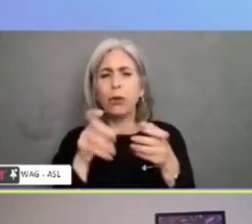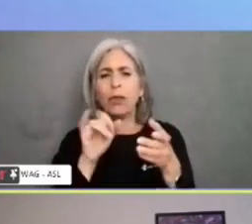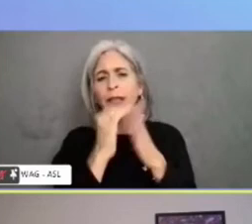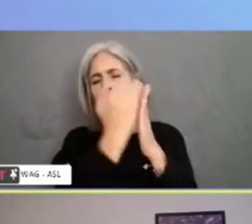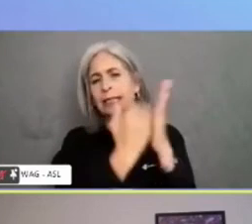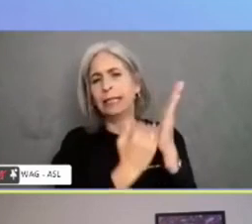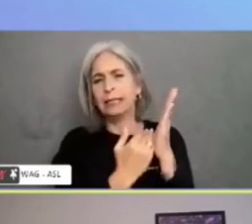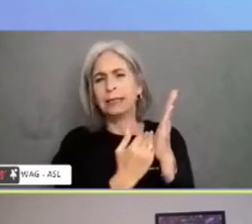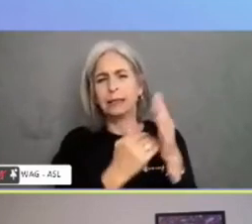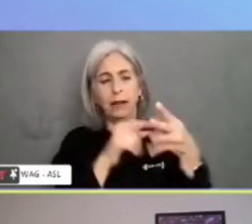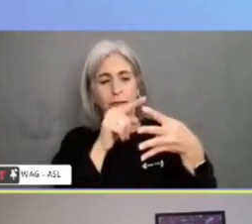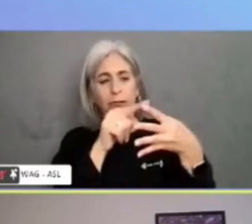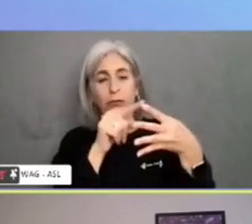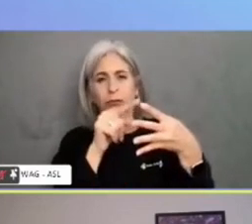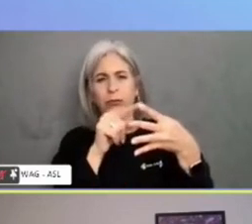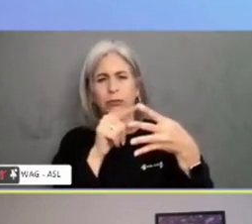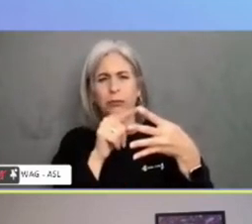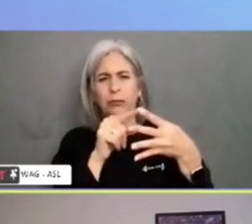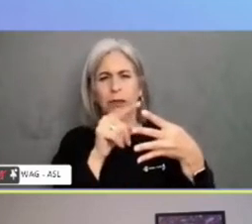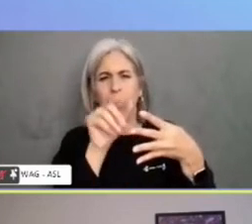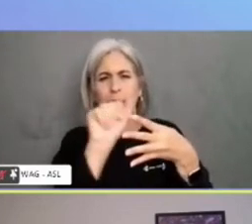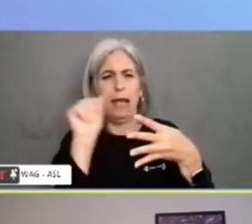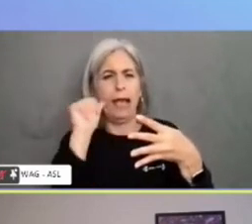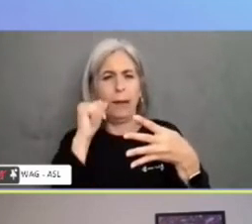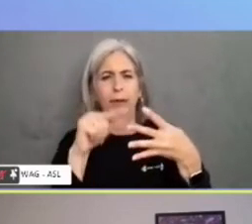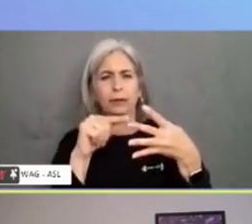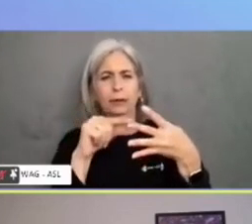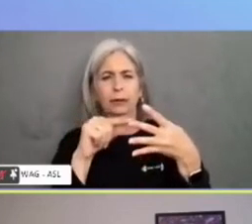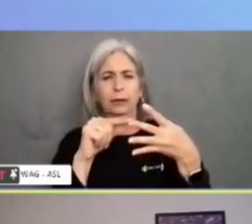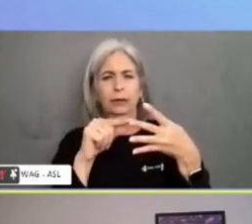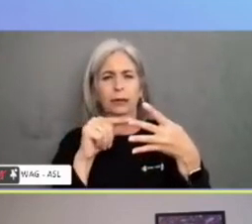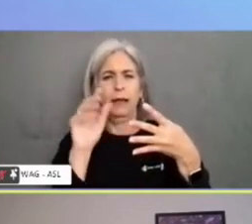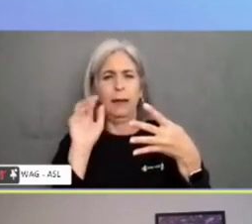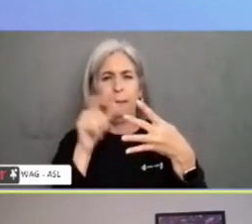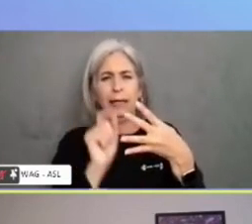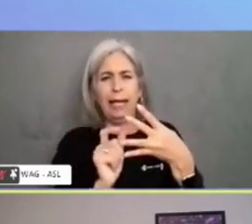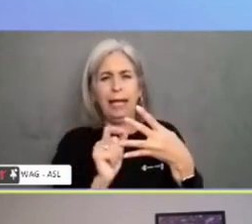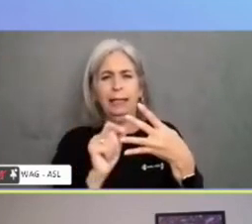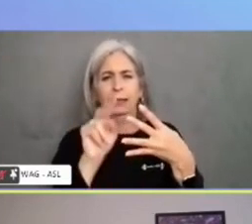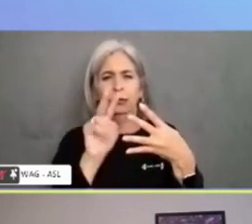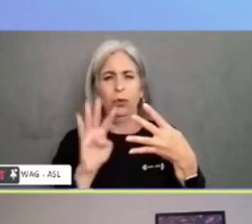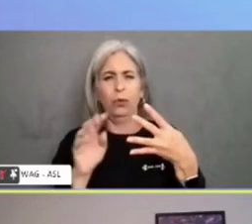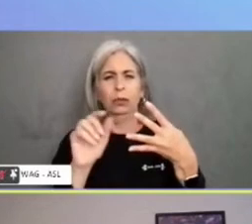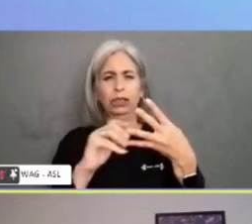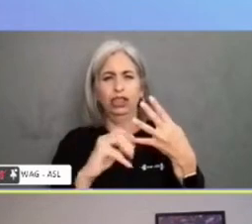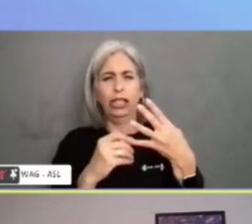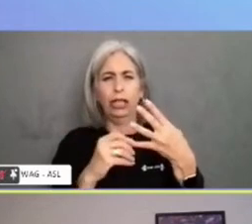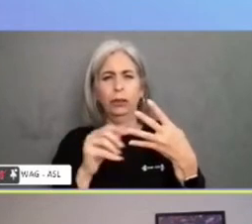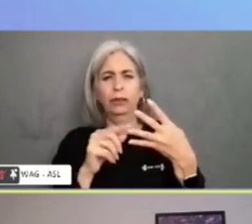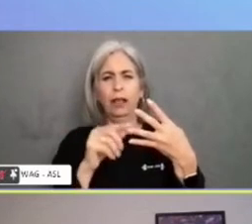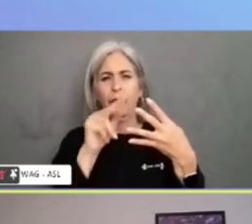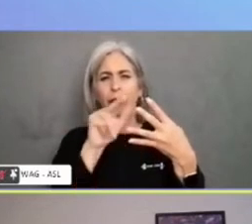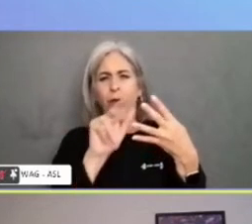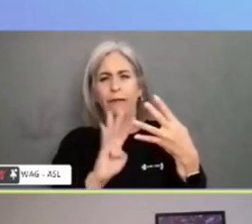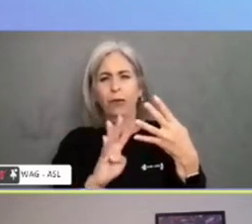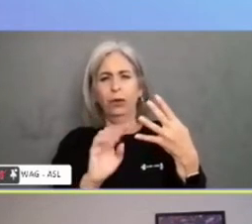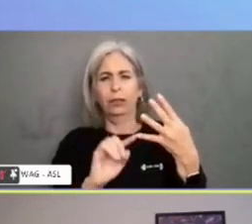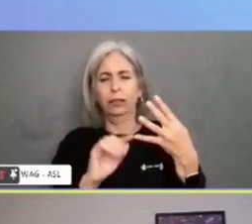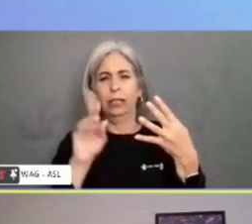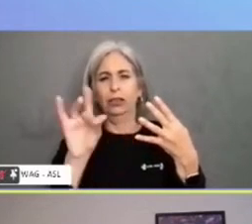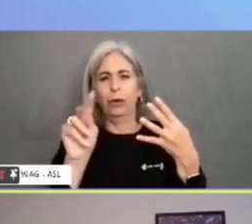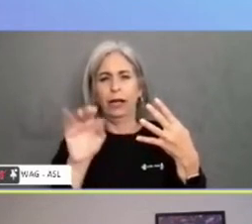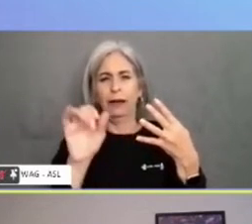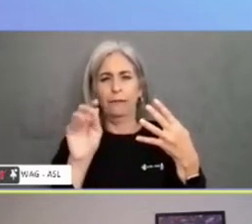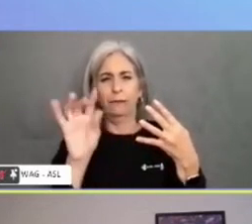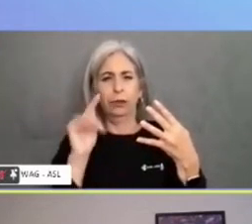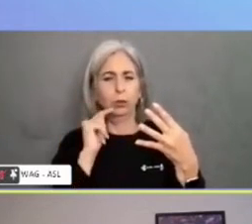List 4 items. Bullet, apples, 1 of 4. Bullet, bananas, 2 of 4. Bullet, cherries, 3 of 4. Bullet, dragon fruits, 4 of